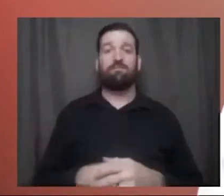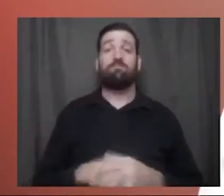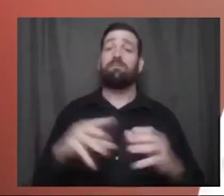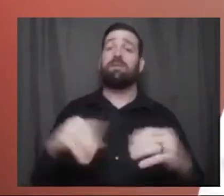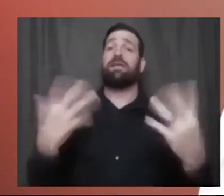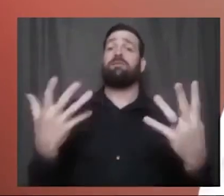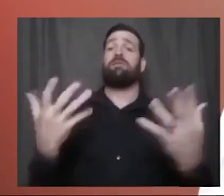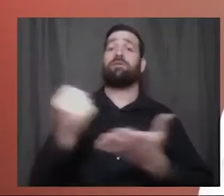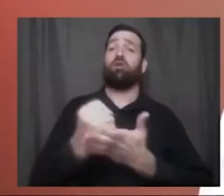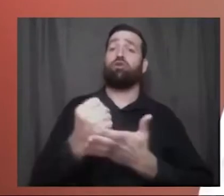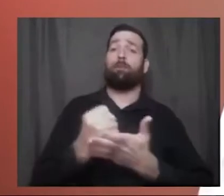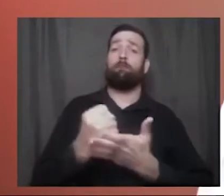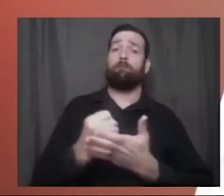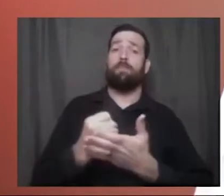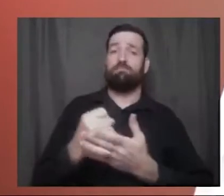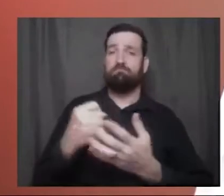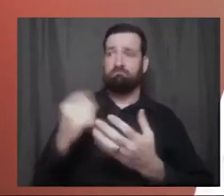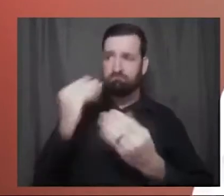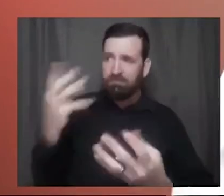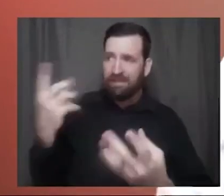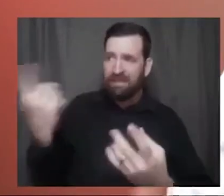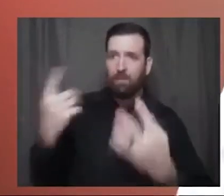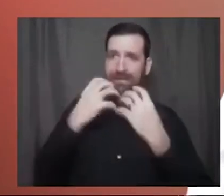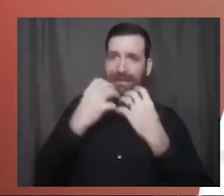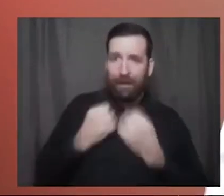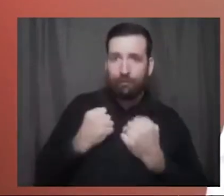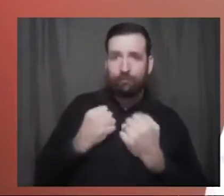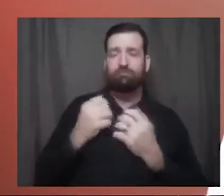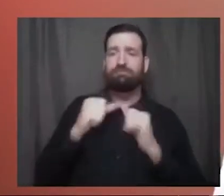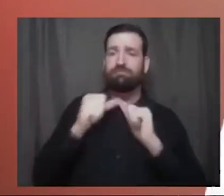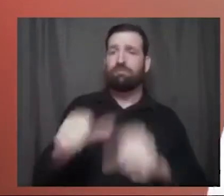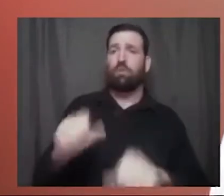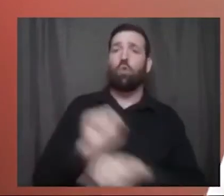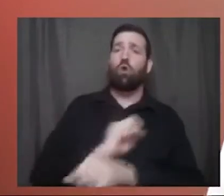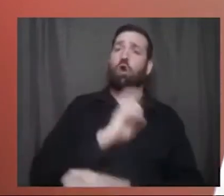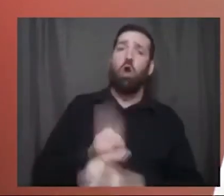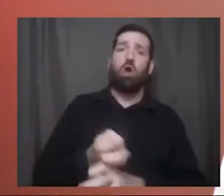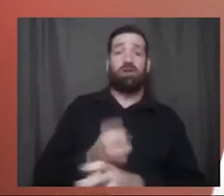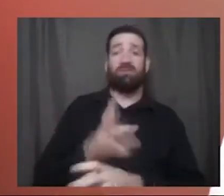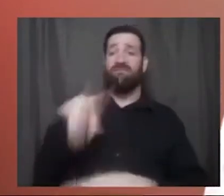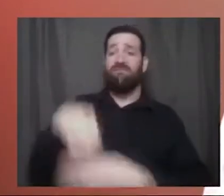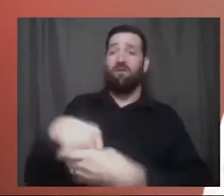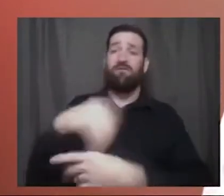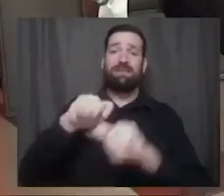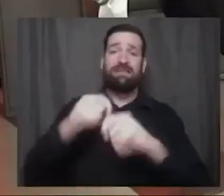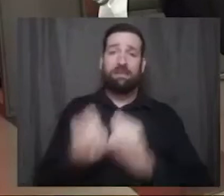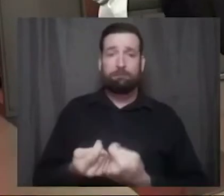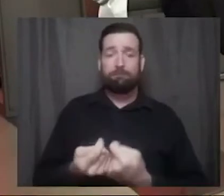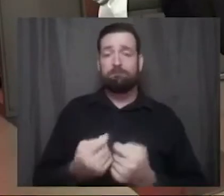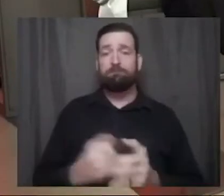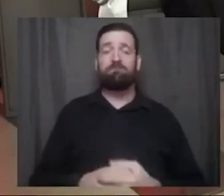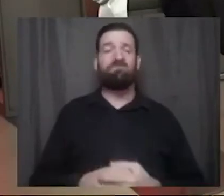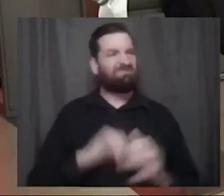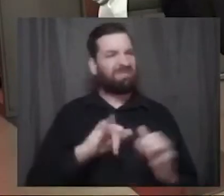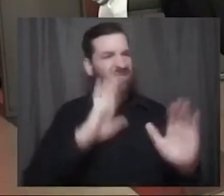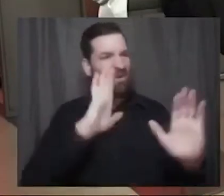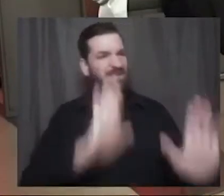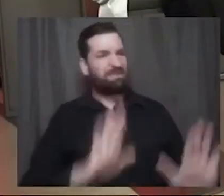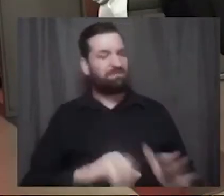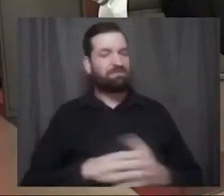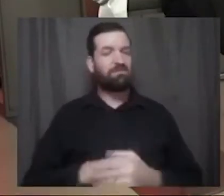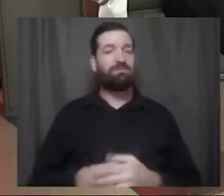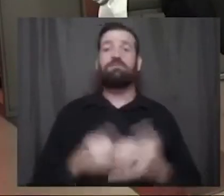somebody cares, and we want them to continue to work hard and be a part of a team, be a part of the memories. That's awesome. And now we have from